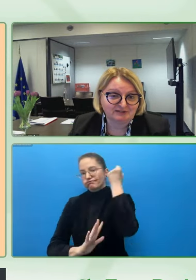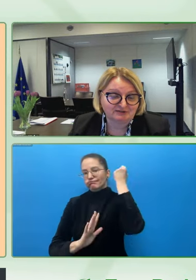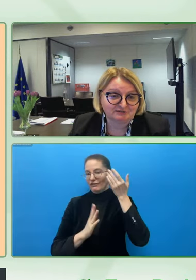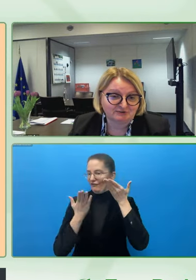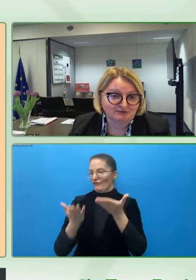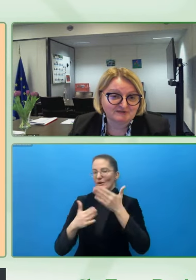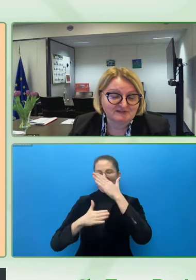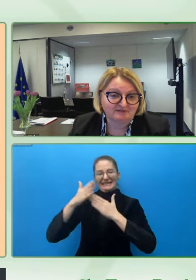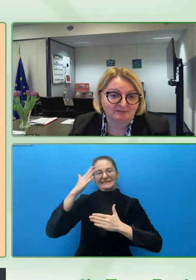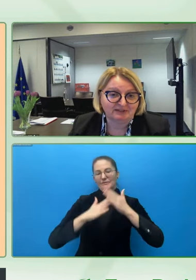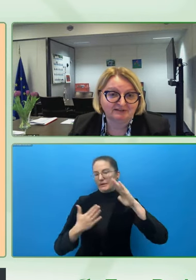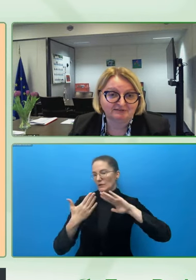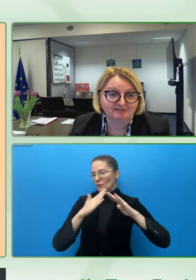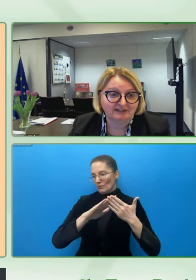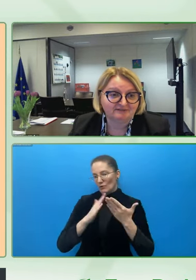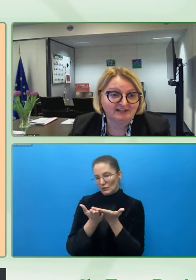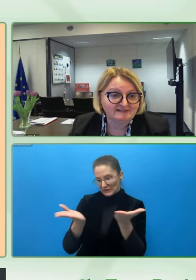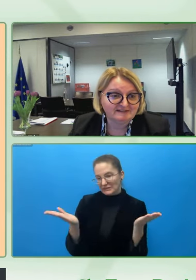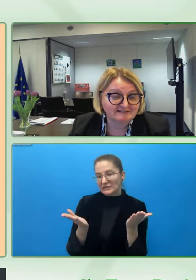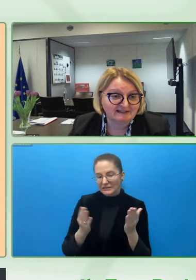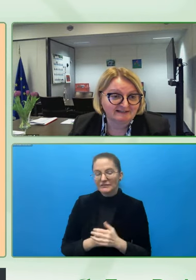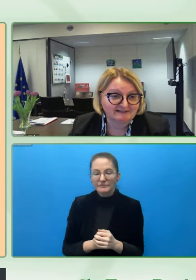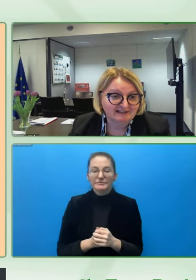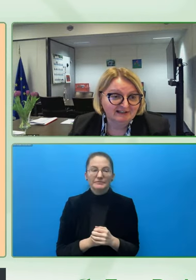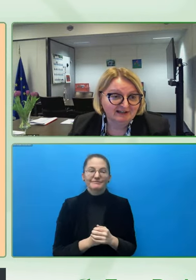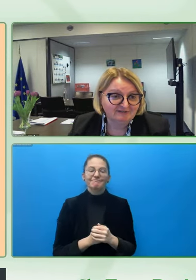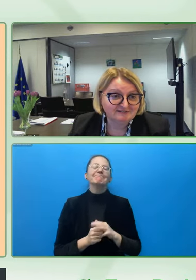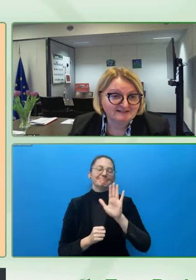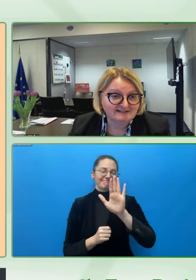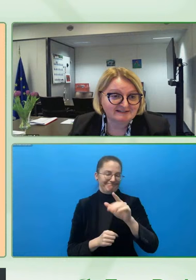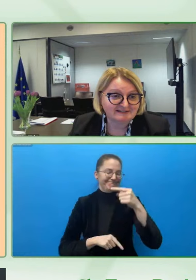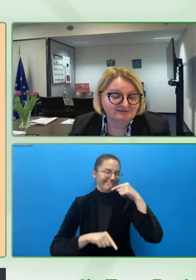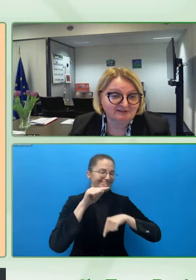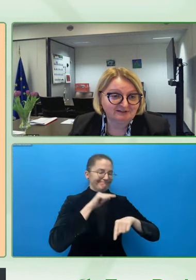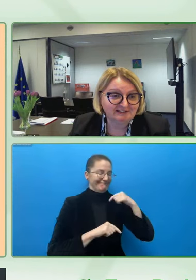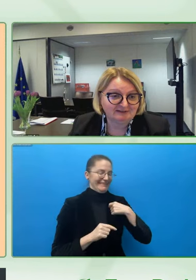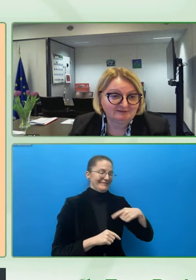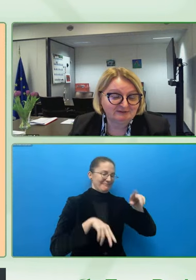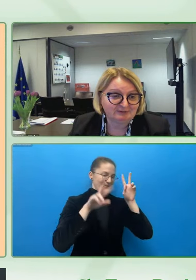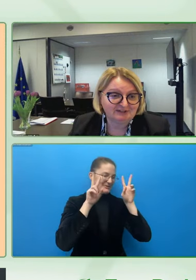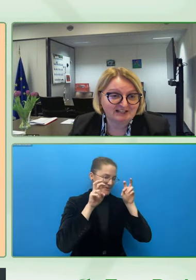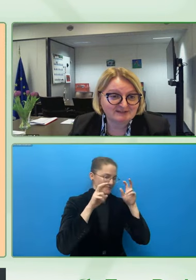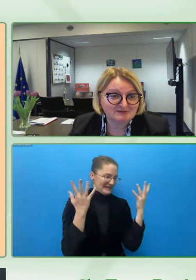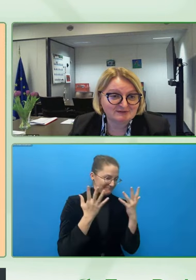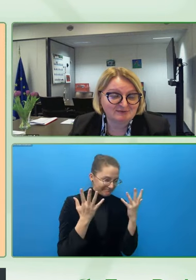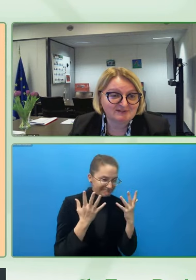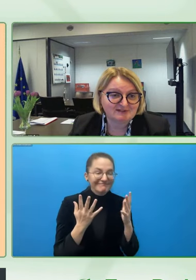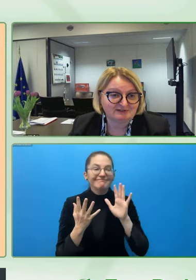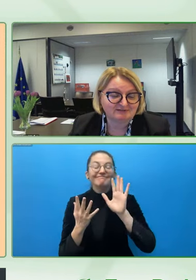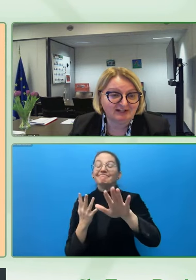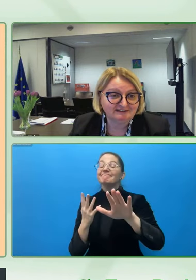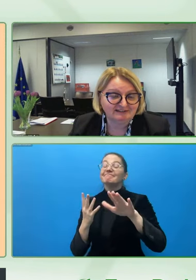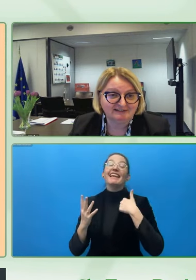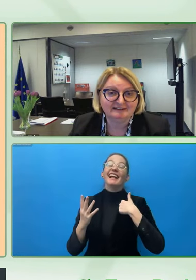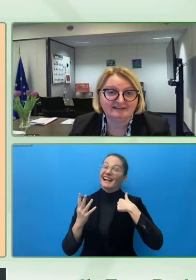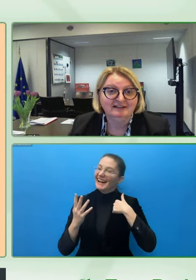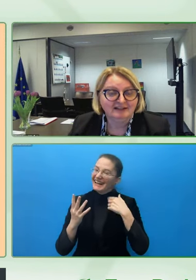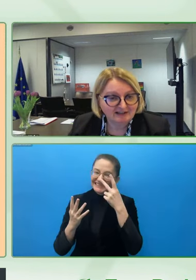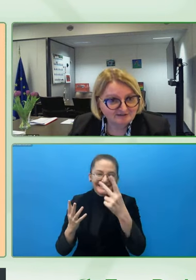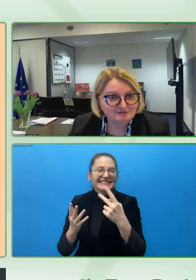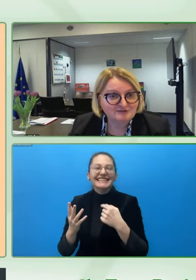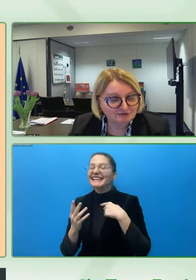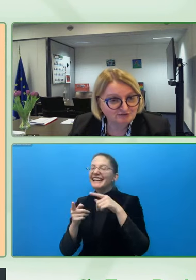also a pleasure to see familiar faces, and I was listening very careful what Jesus was reflecting.